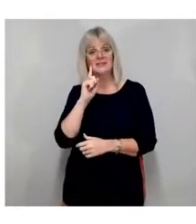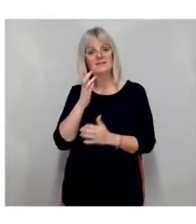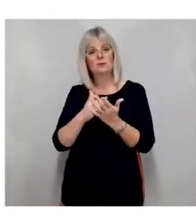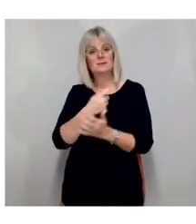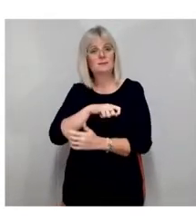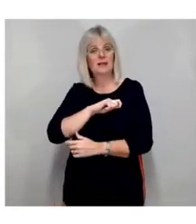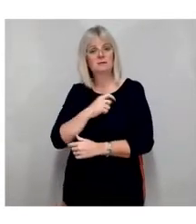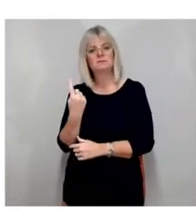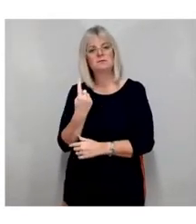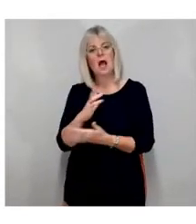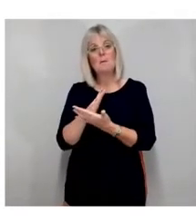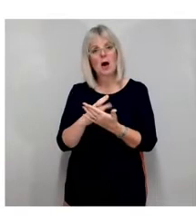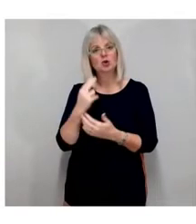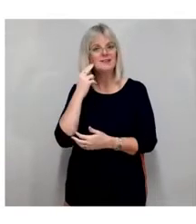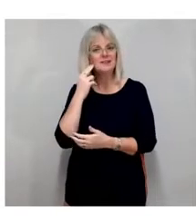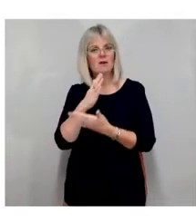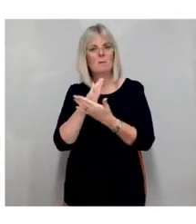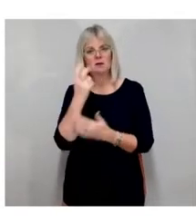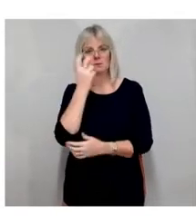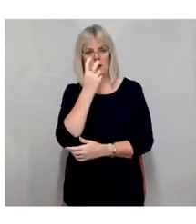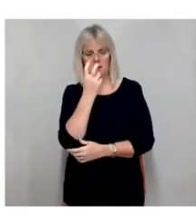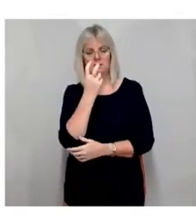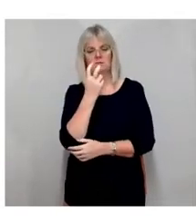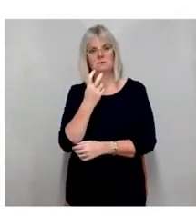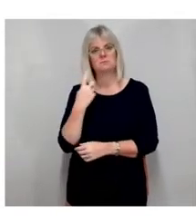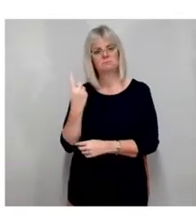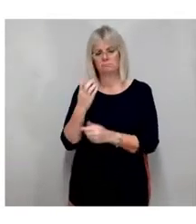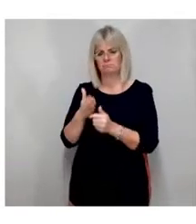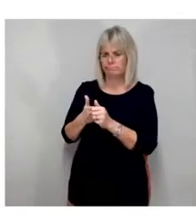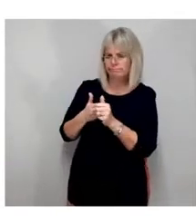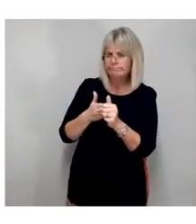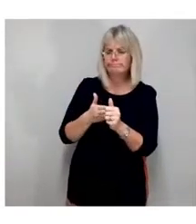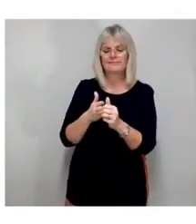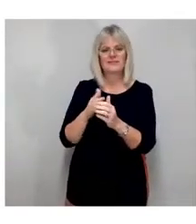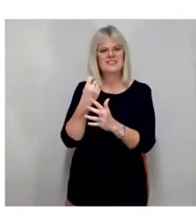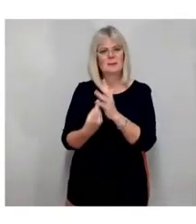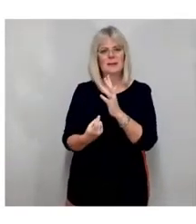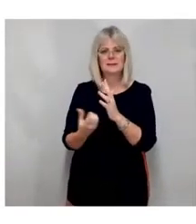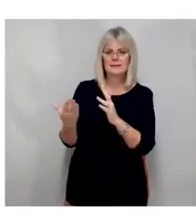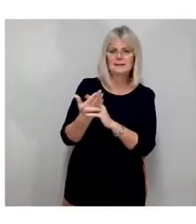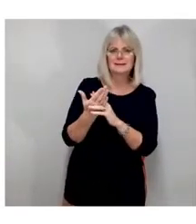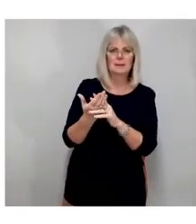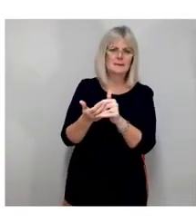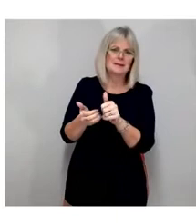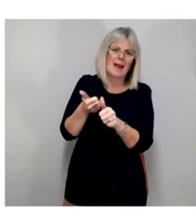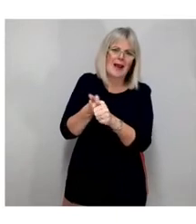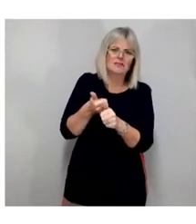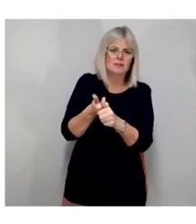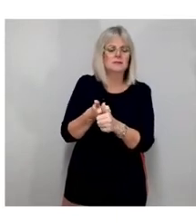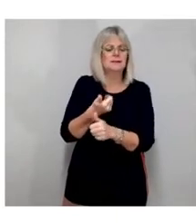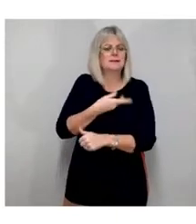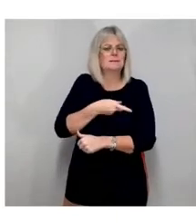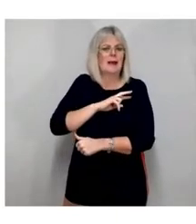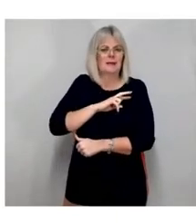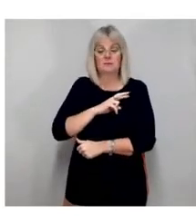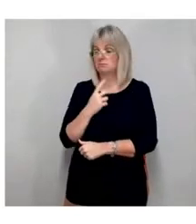deaf and blind. And she's a leading accessibility advocate in Spain. And she, like so many others, have helped open my